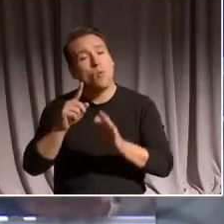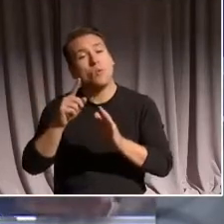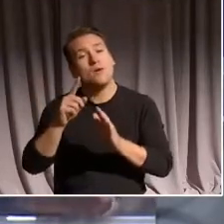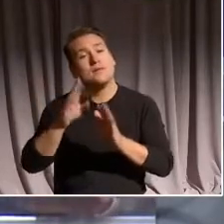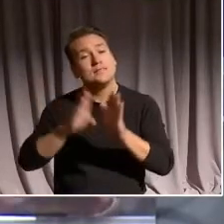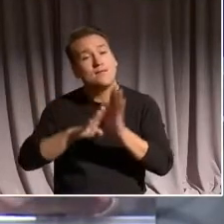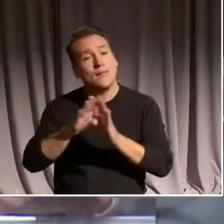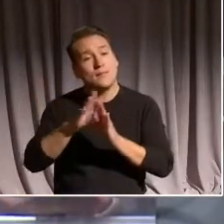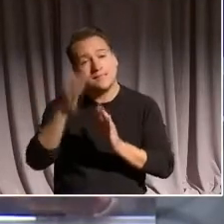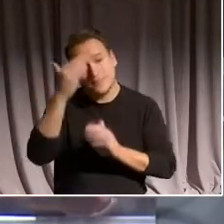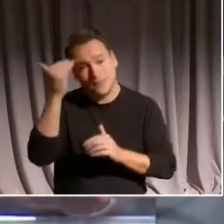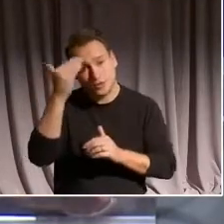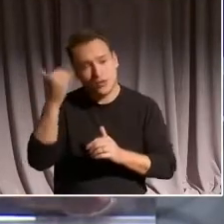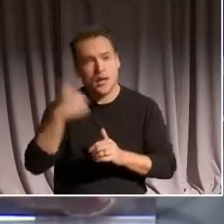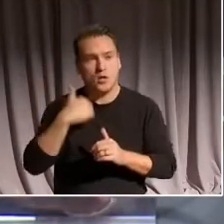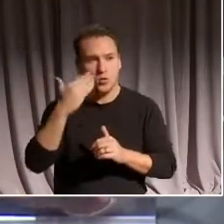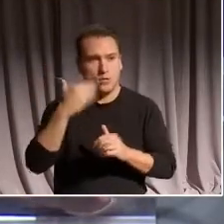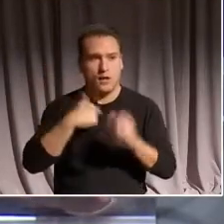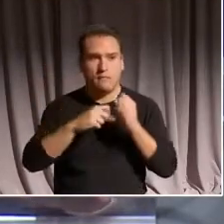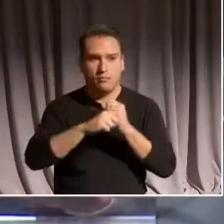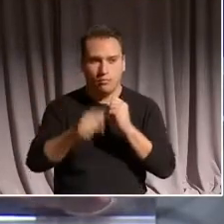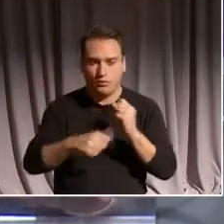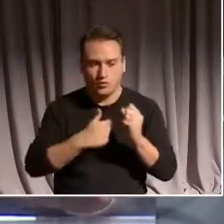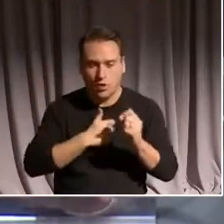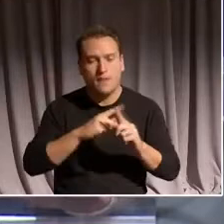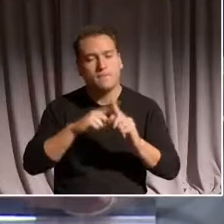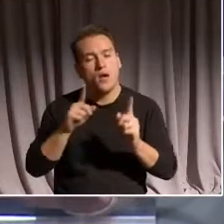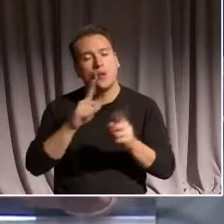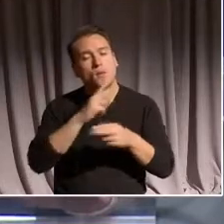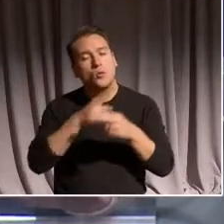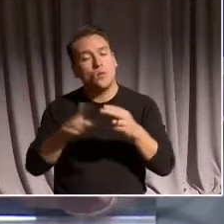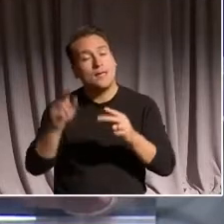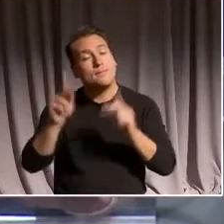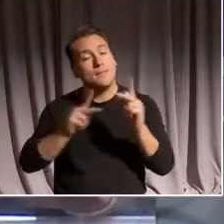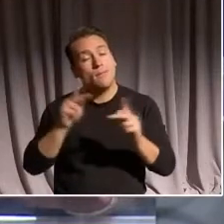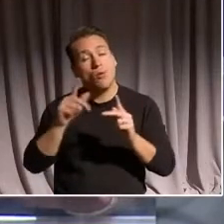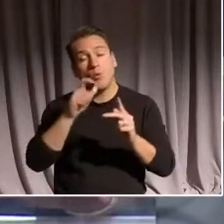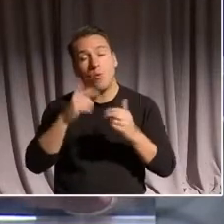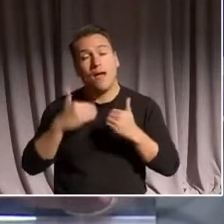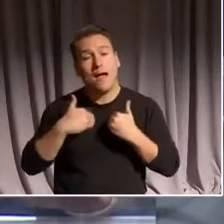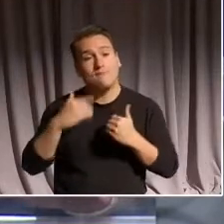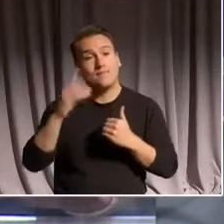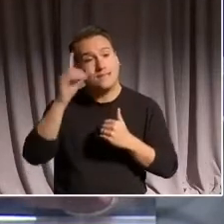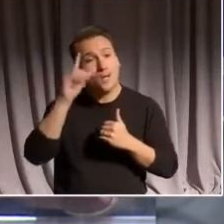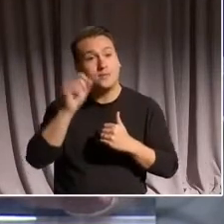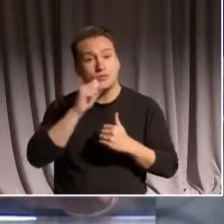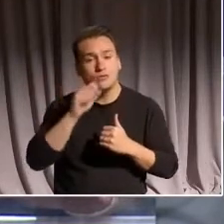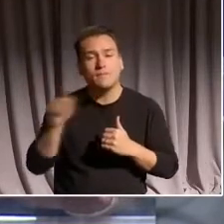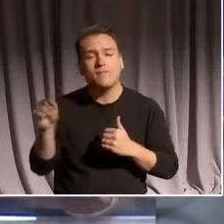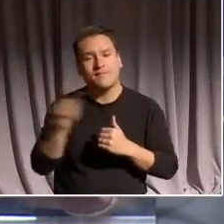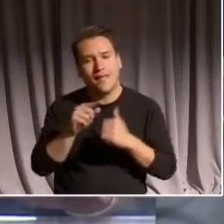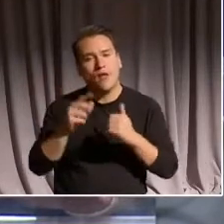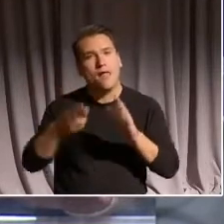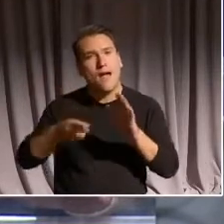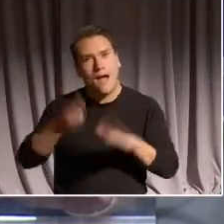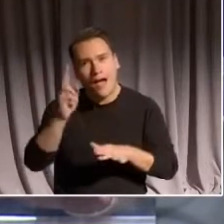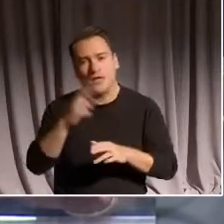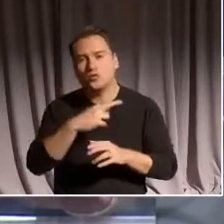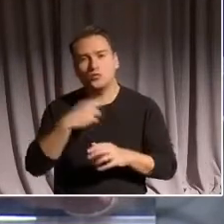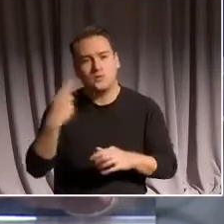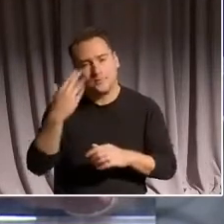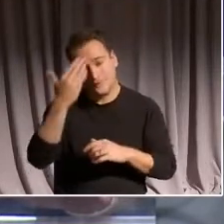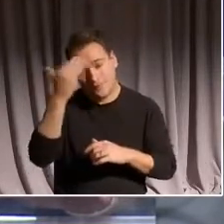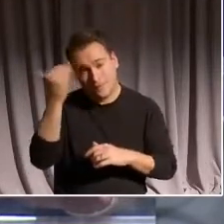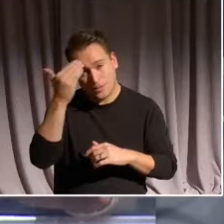dementia. I know I'm taking a lot of time, so I'll just be very quick. But for example, adults with Down syndrome are the group at the highest risk of